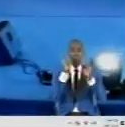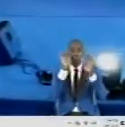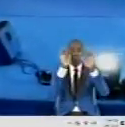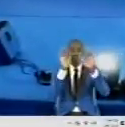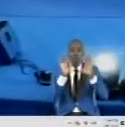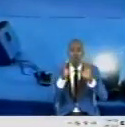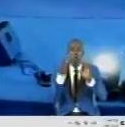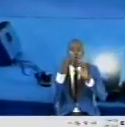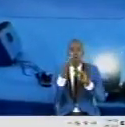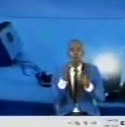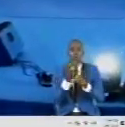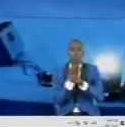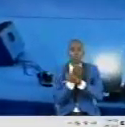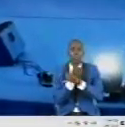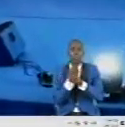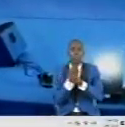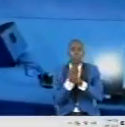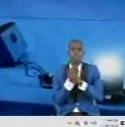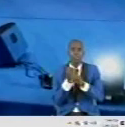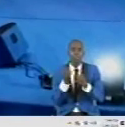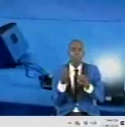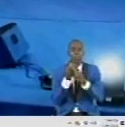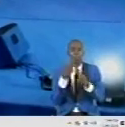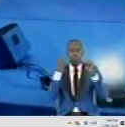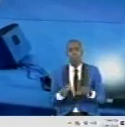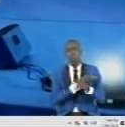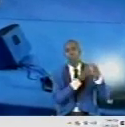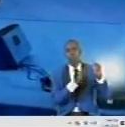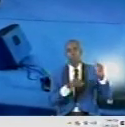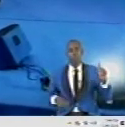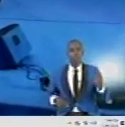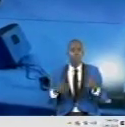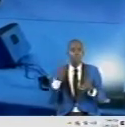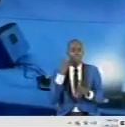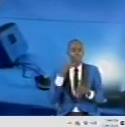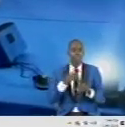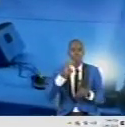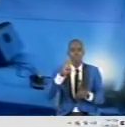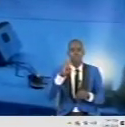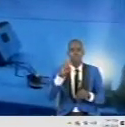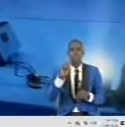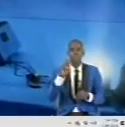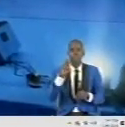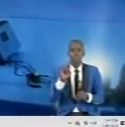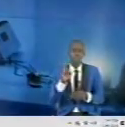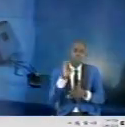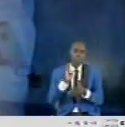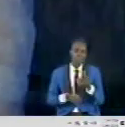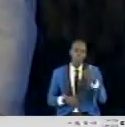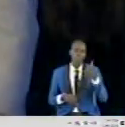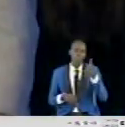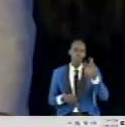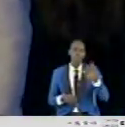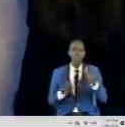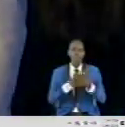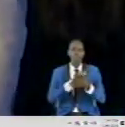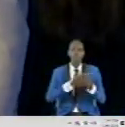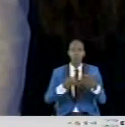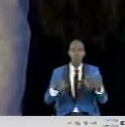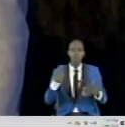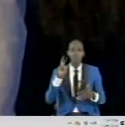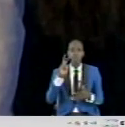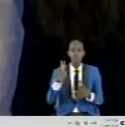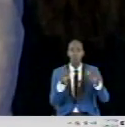the powerful of Exodus chapter 15. I'm eating from verse 2 the Lord is my strength